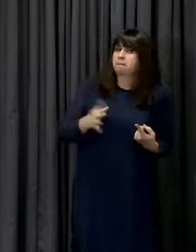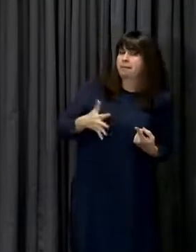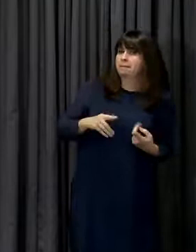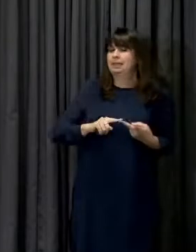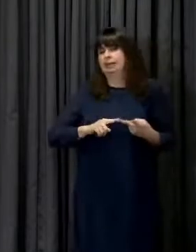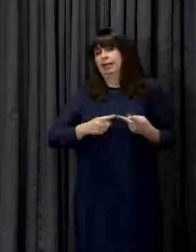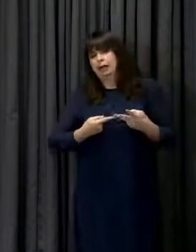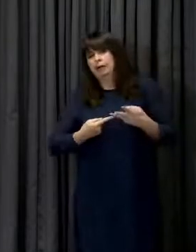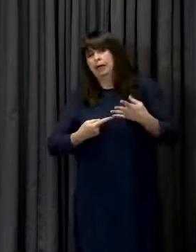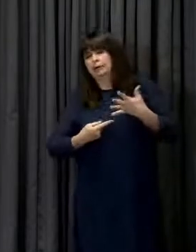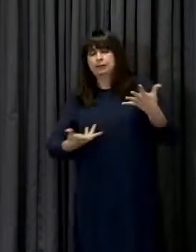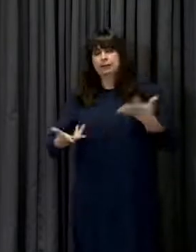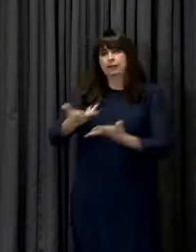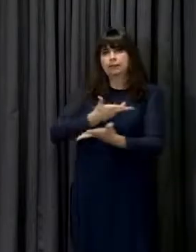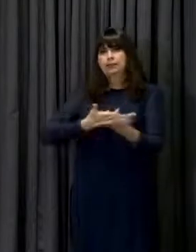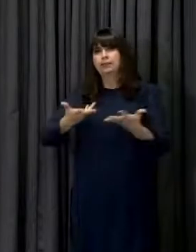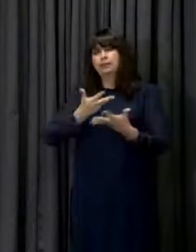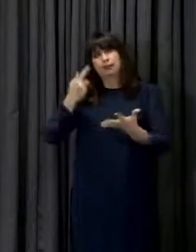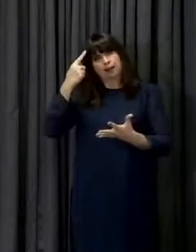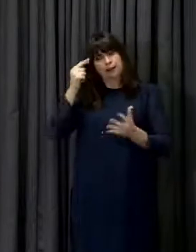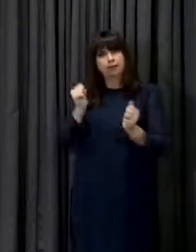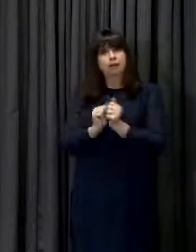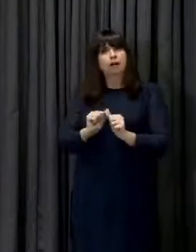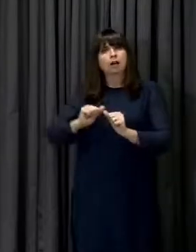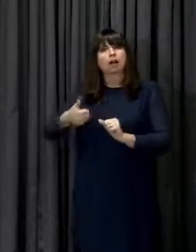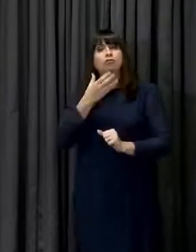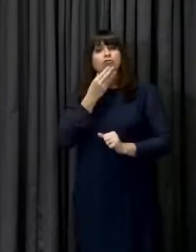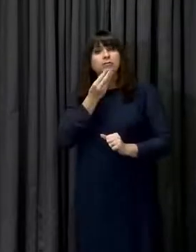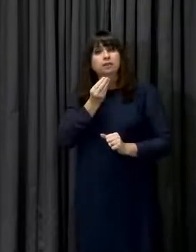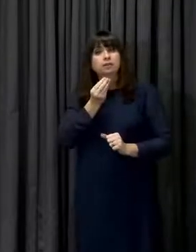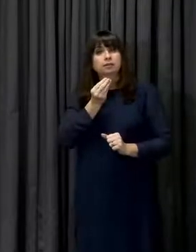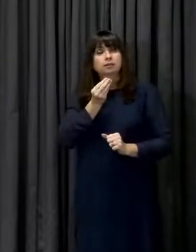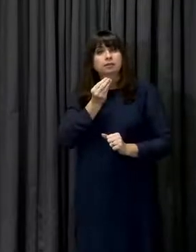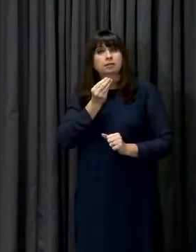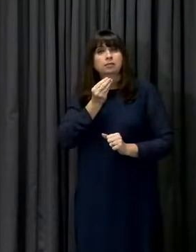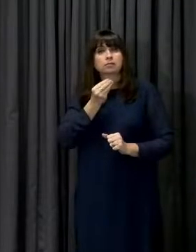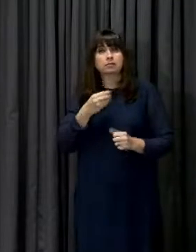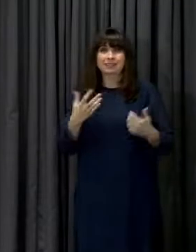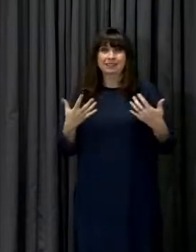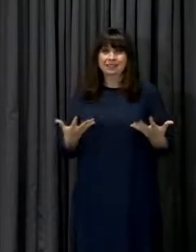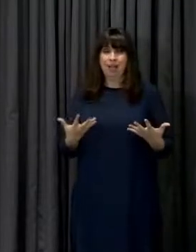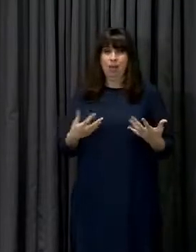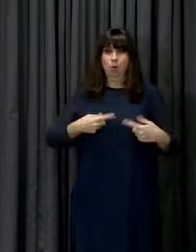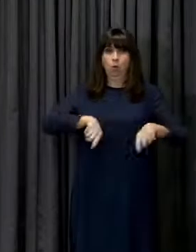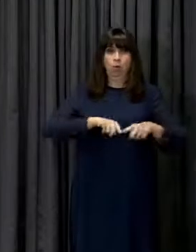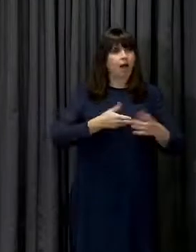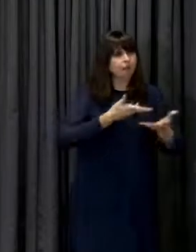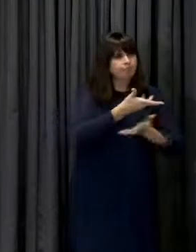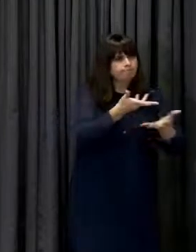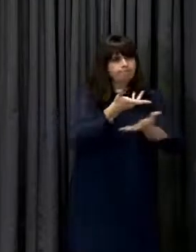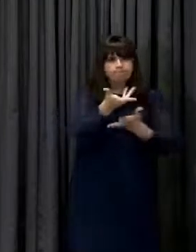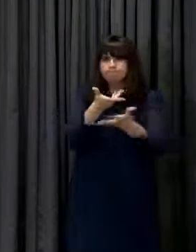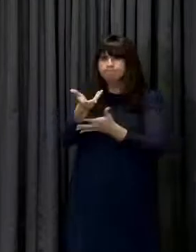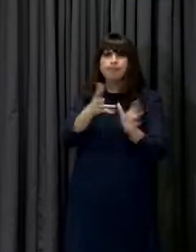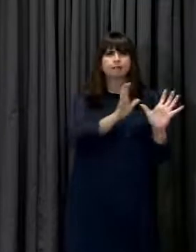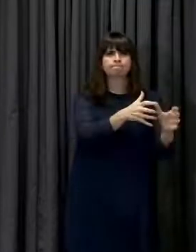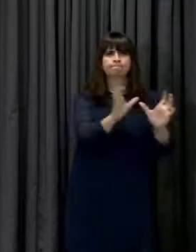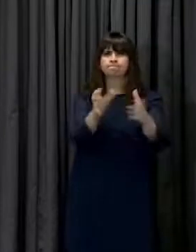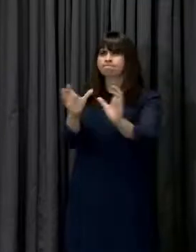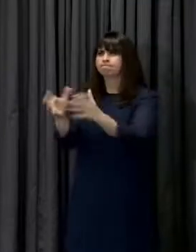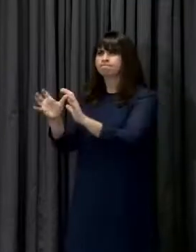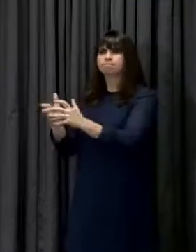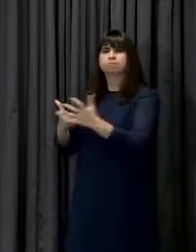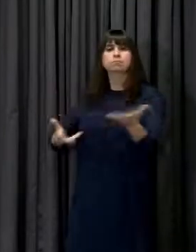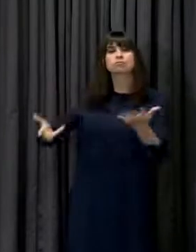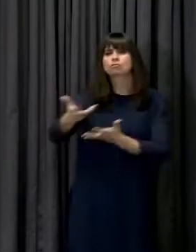do after the Christmas period. So we're trying to work with each of our partners in Wales, different organisations,